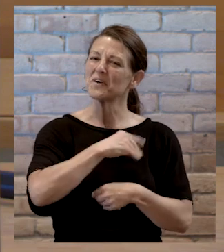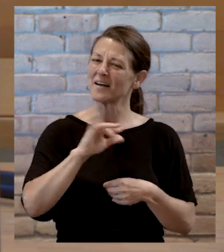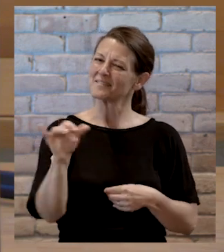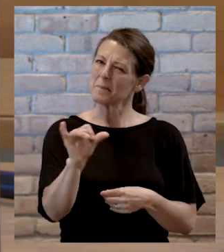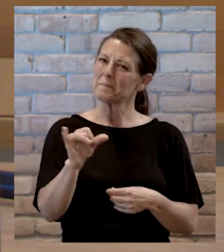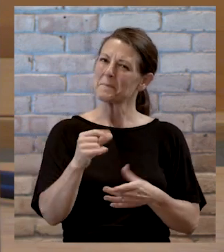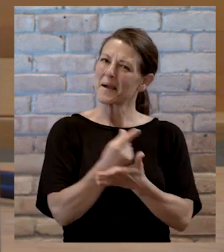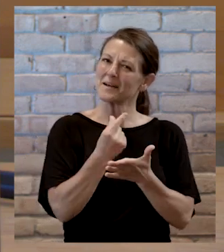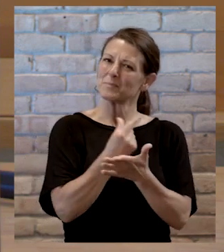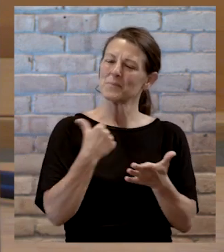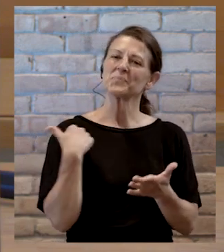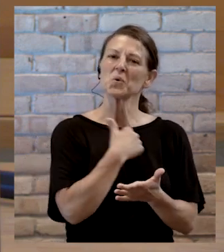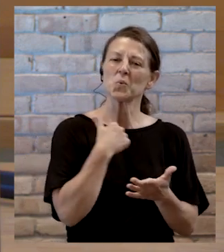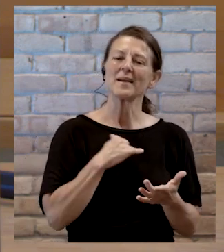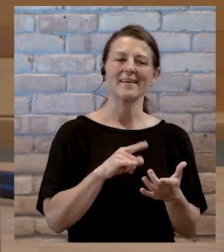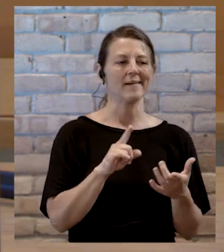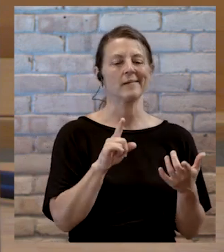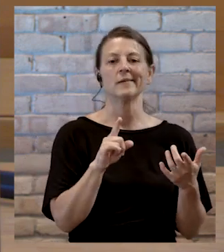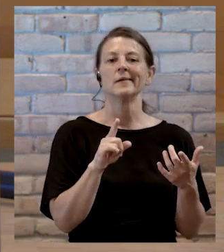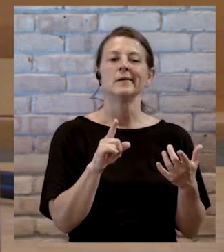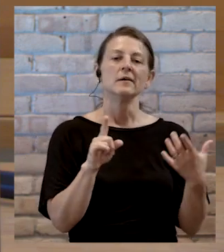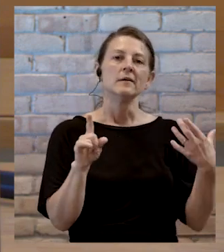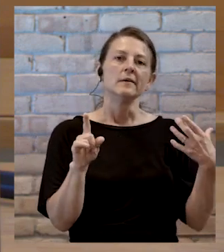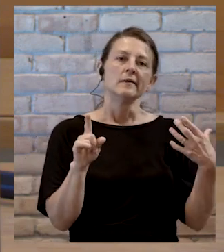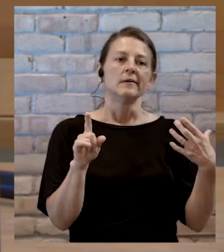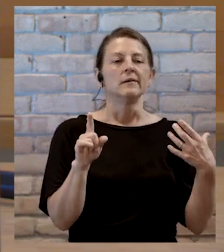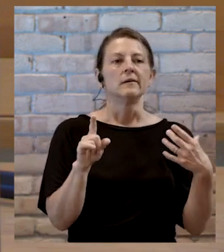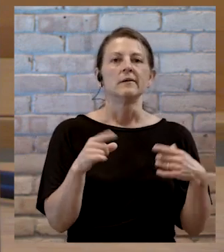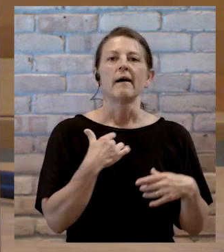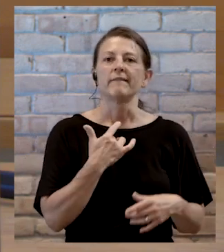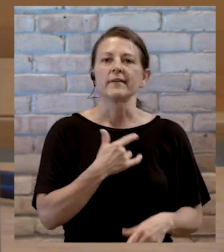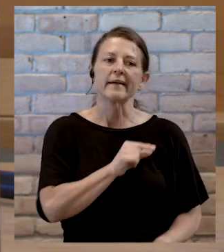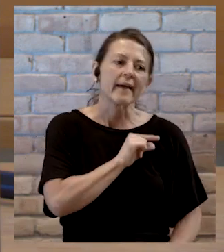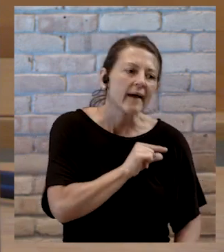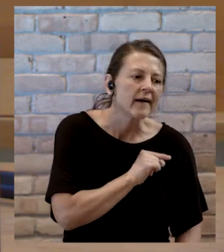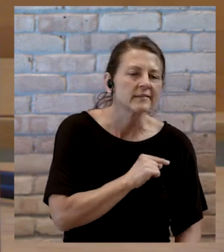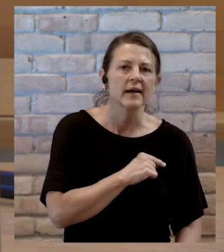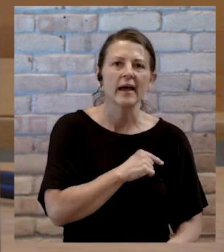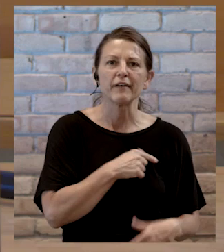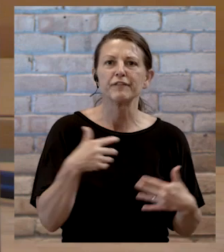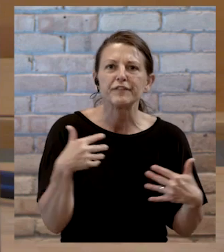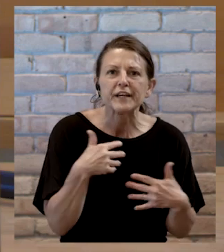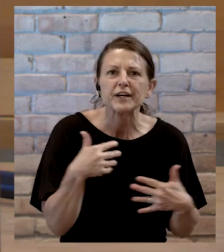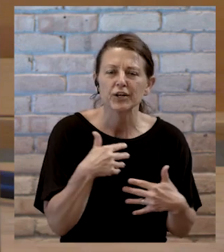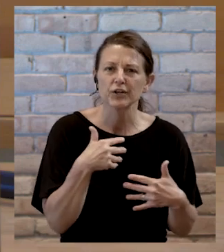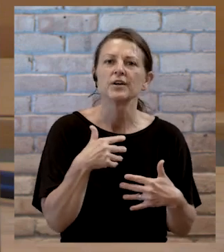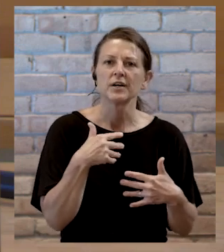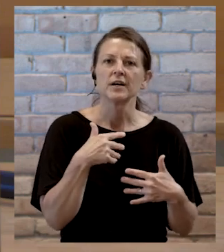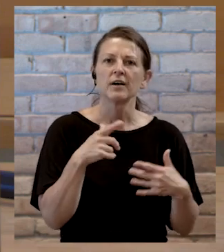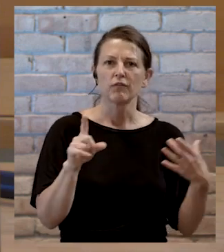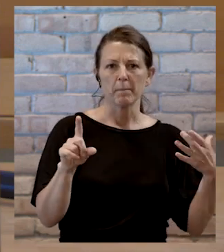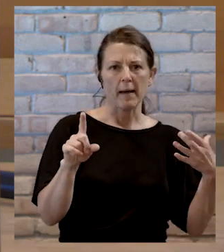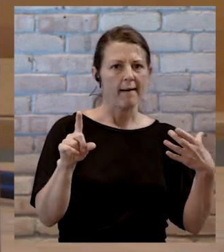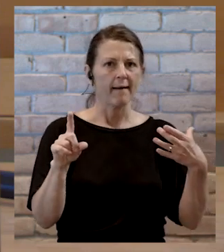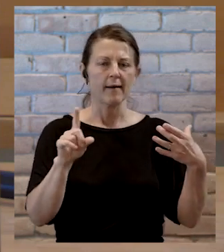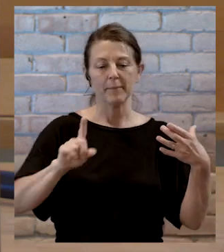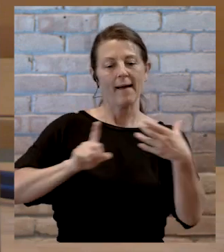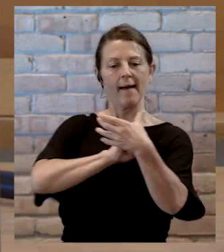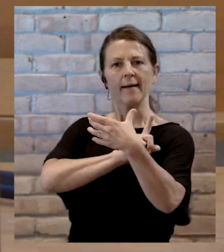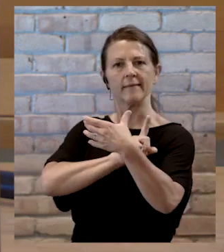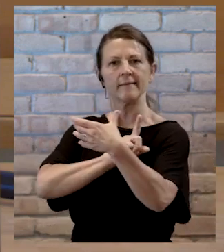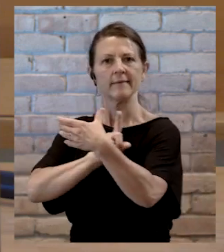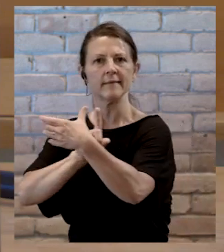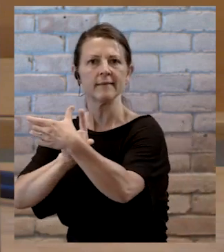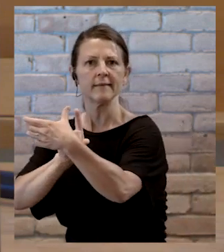We can push from behind with guilt and fear, and that will work for a little while, but it will never last.